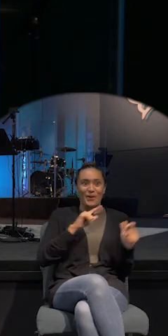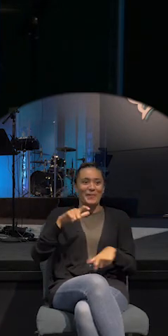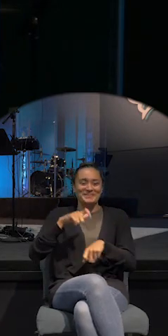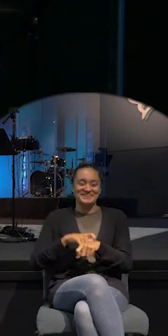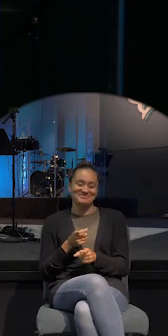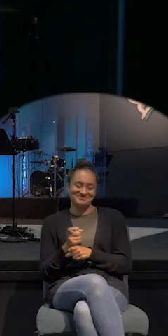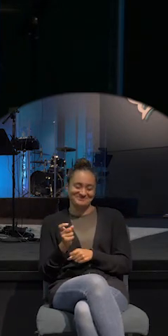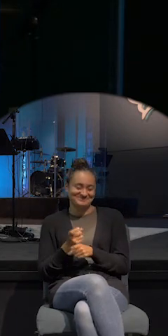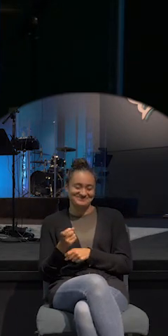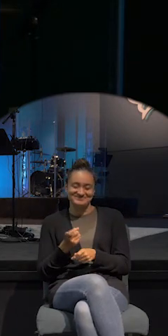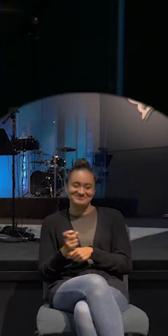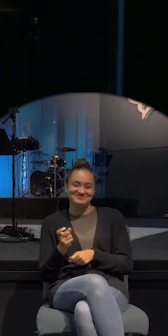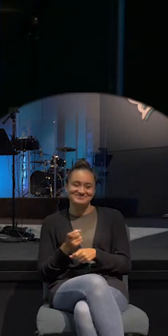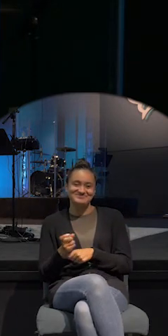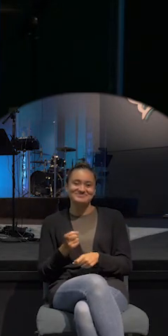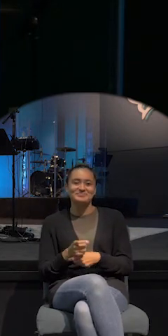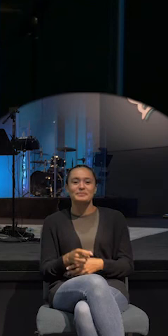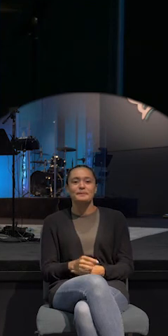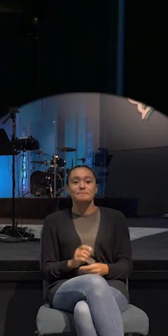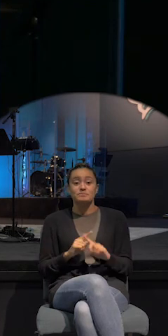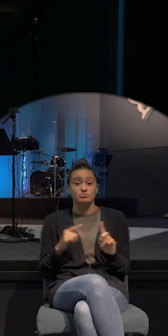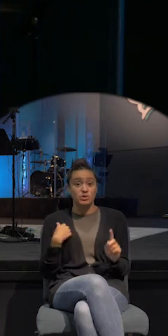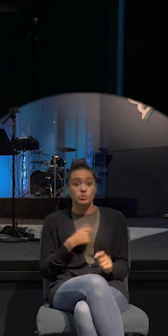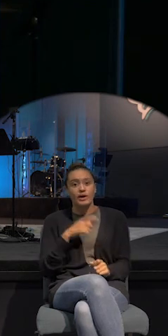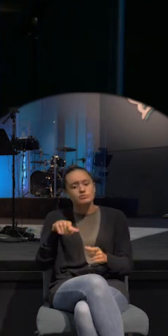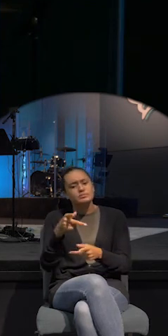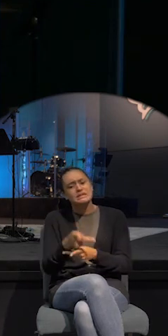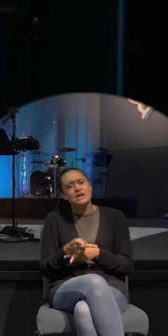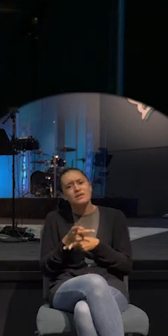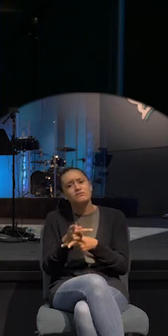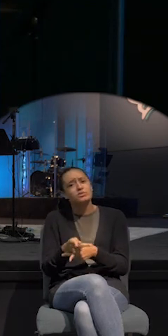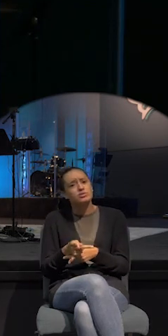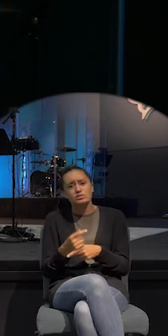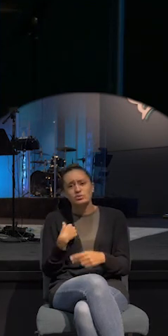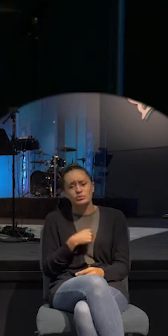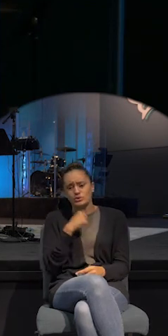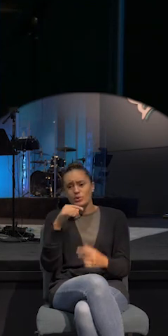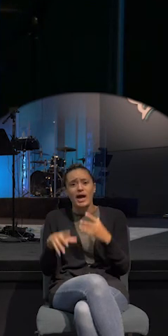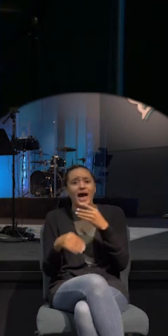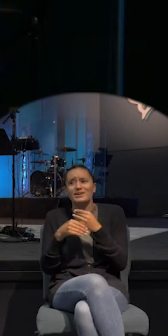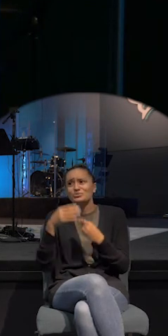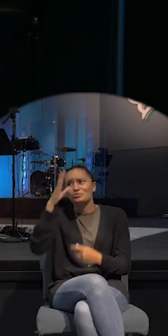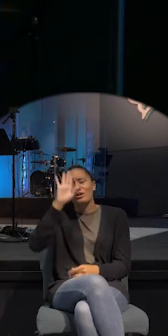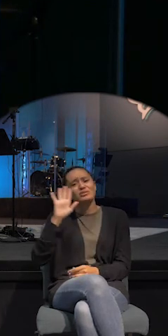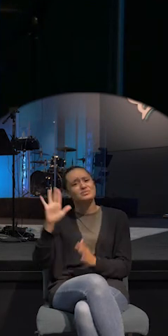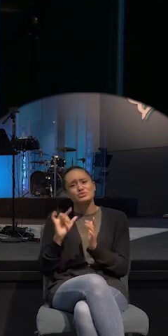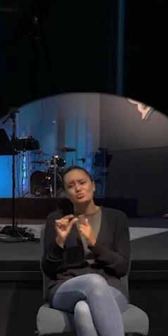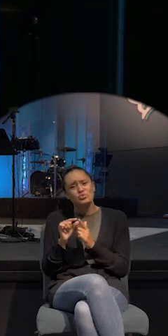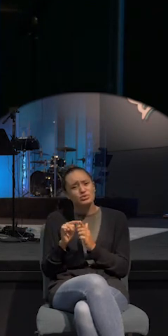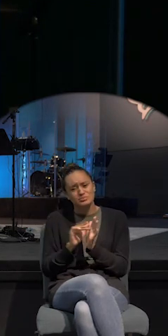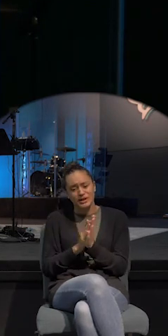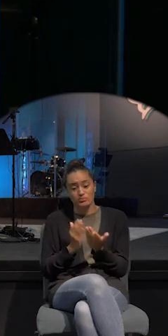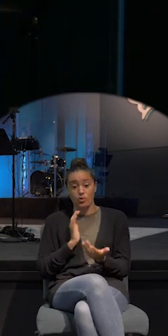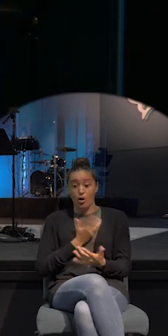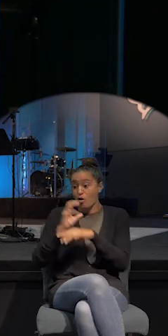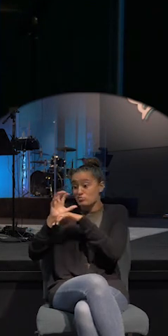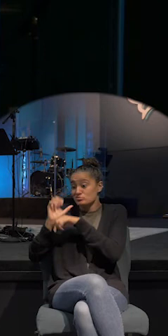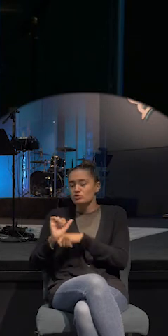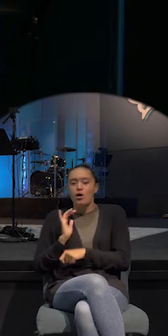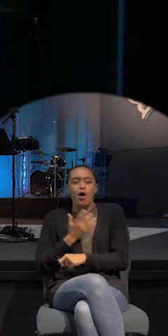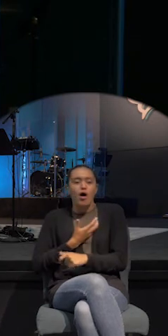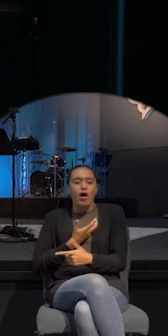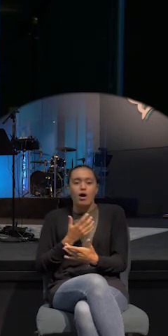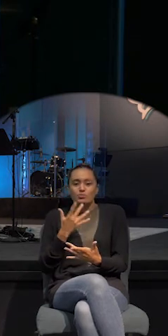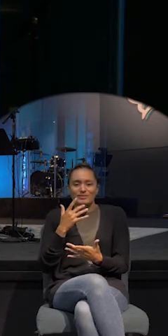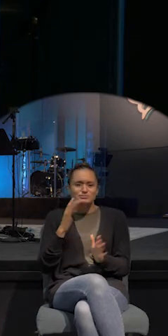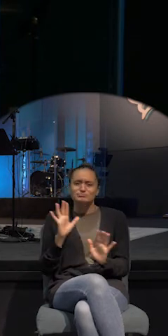It's just, we just have to be careful, guys, that we don't add to God's word our traditions.